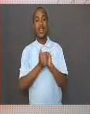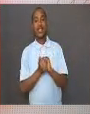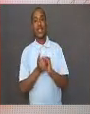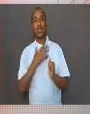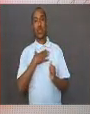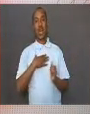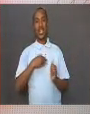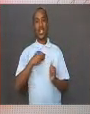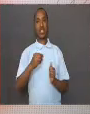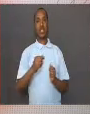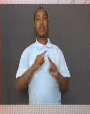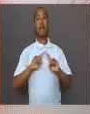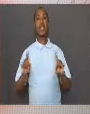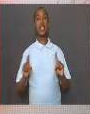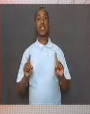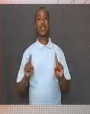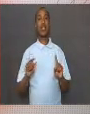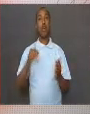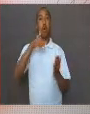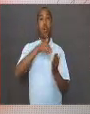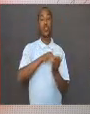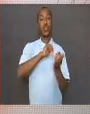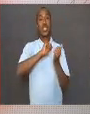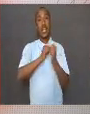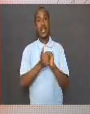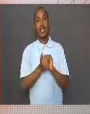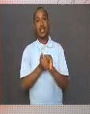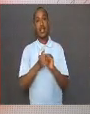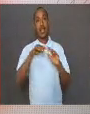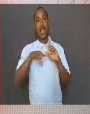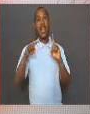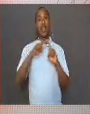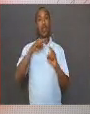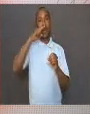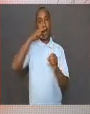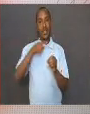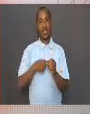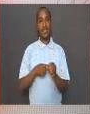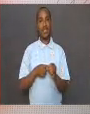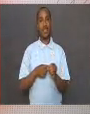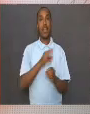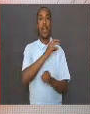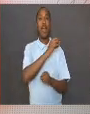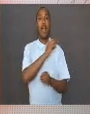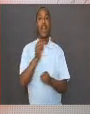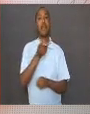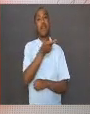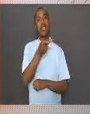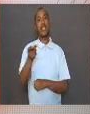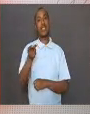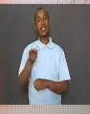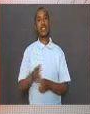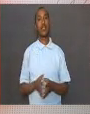turns into ash, but it also turns into gases